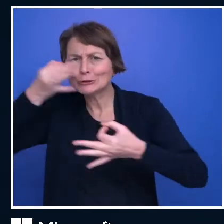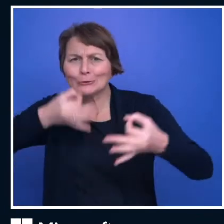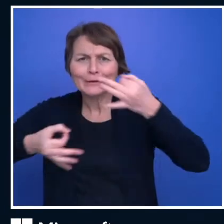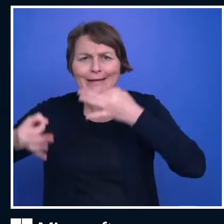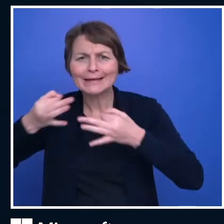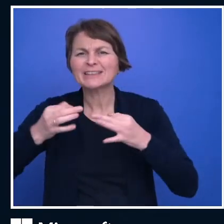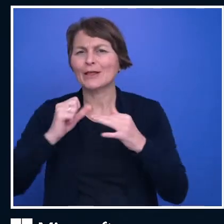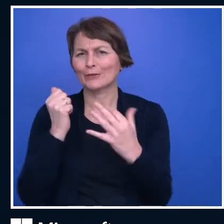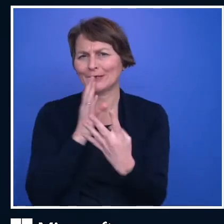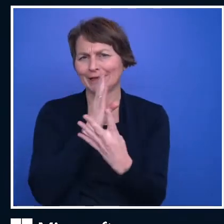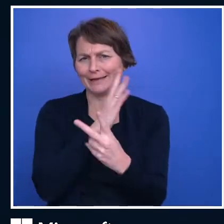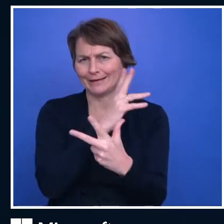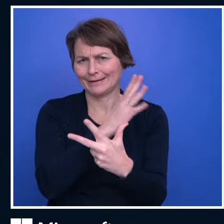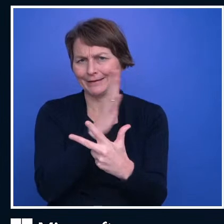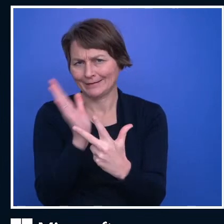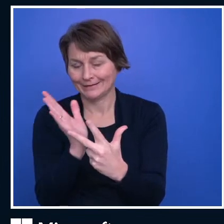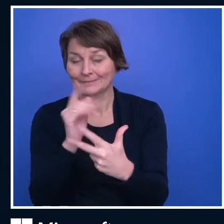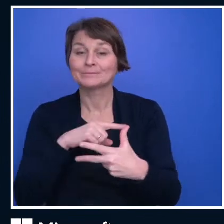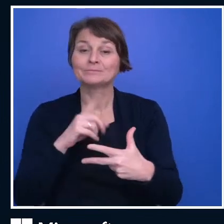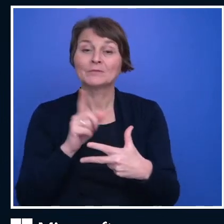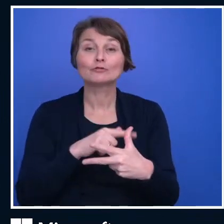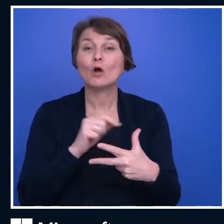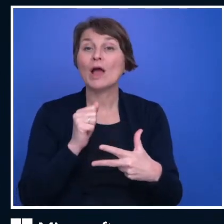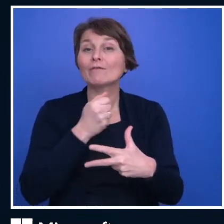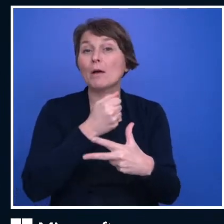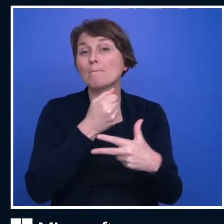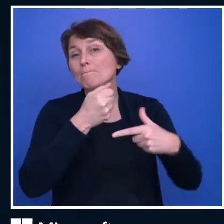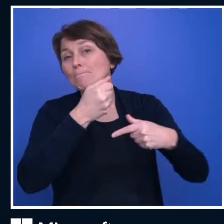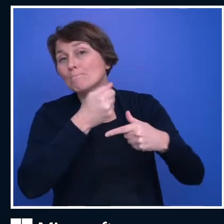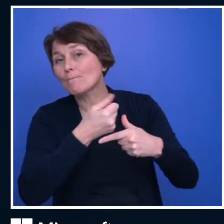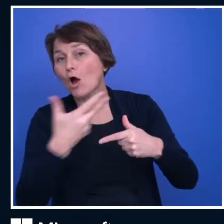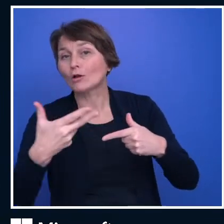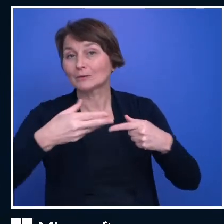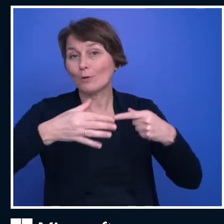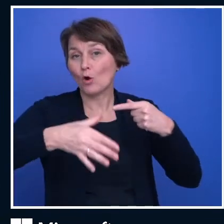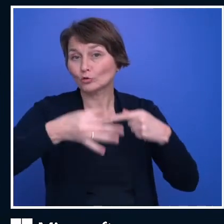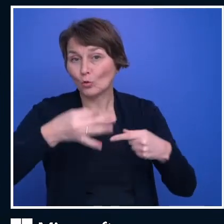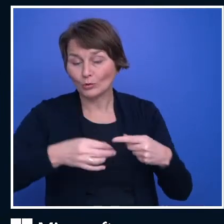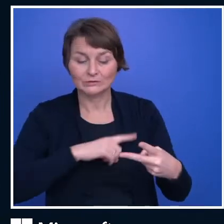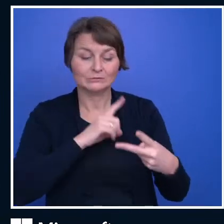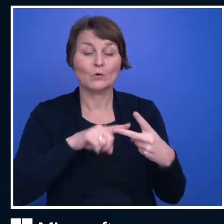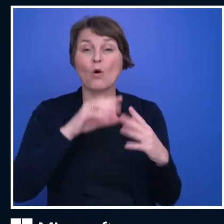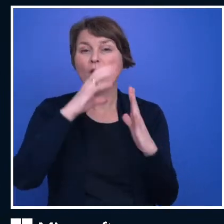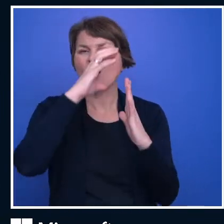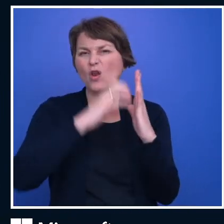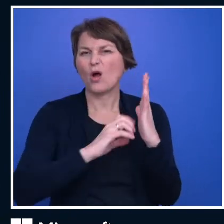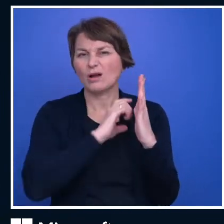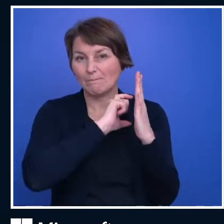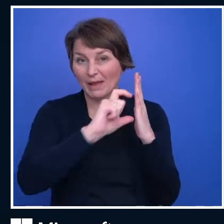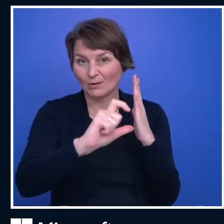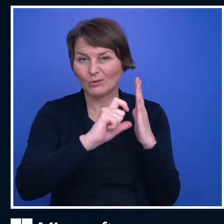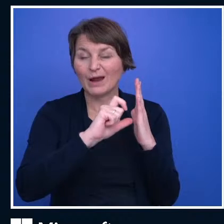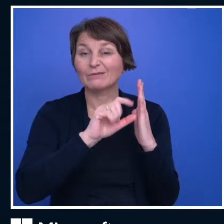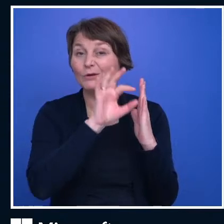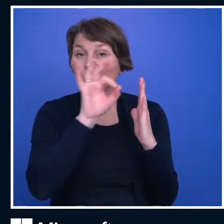give it out as a multiple choice quiz, we could give it out as a long paragraph quiz, we could give it out short, or you could actually just